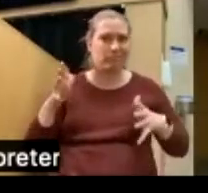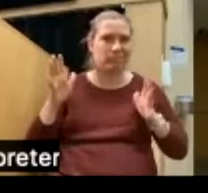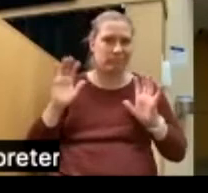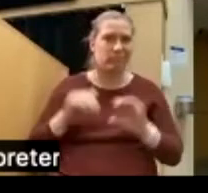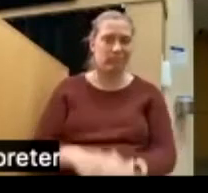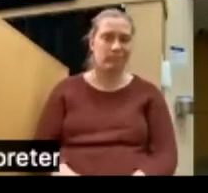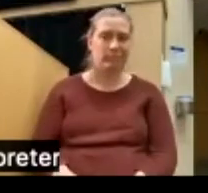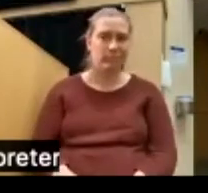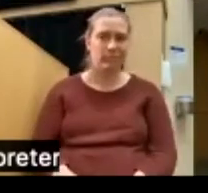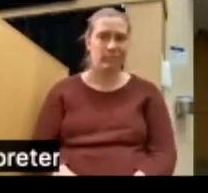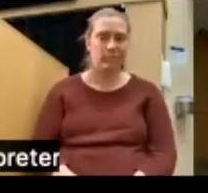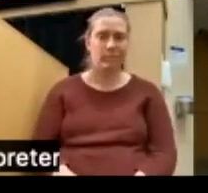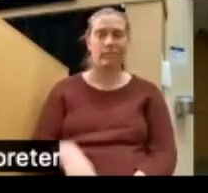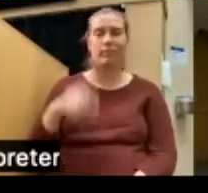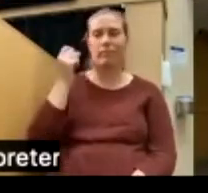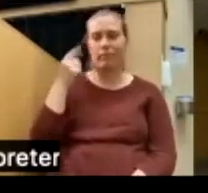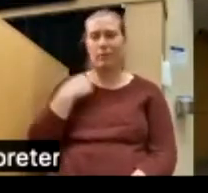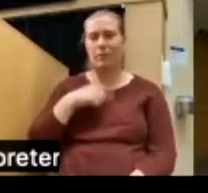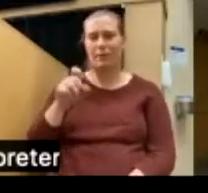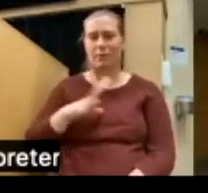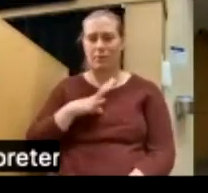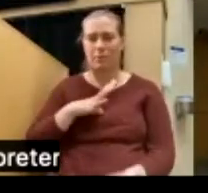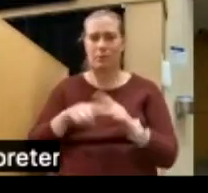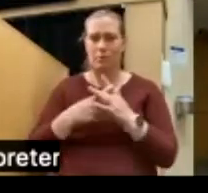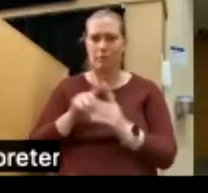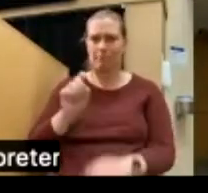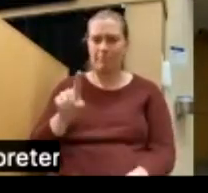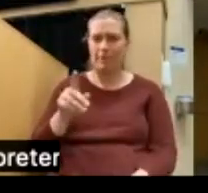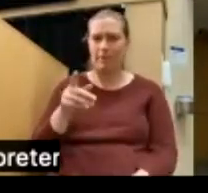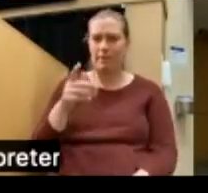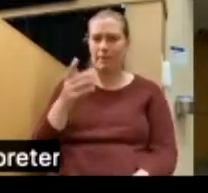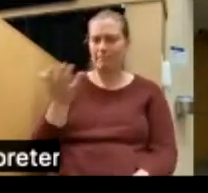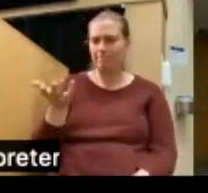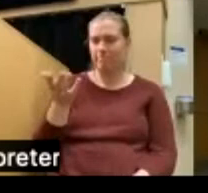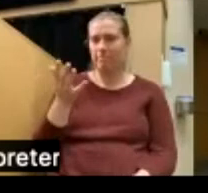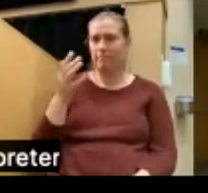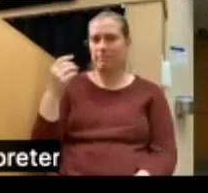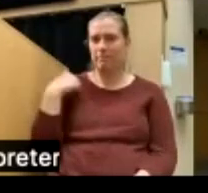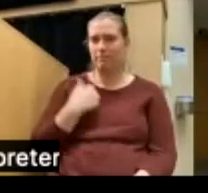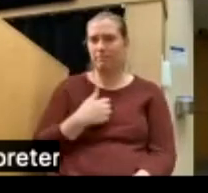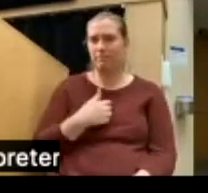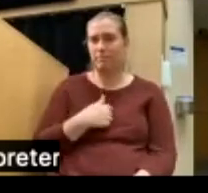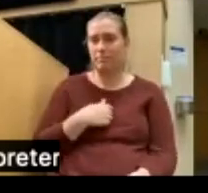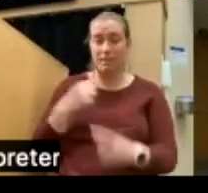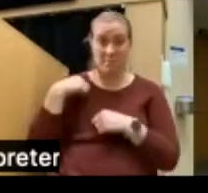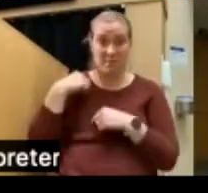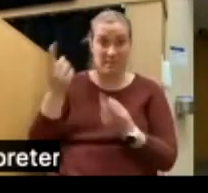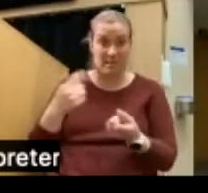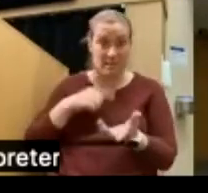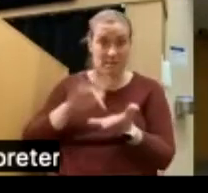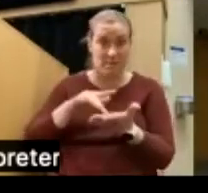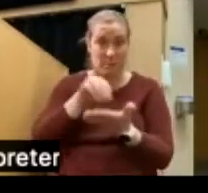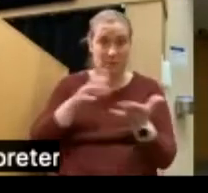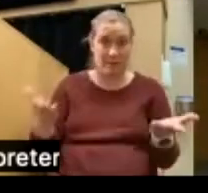And yet we also have to start asking this question, because we now have also, since I was a medical student